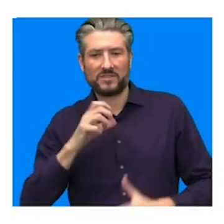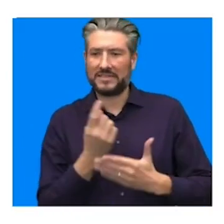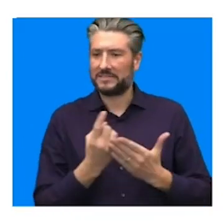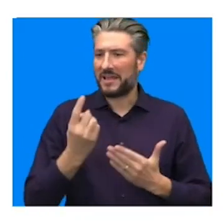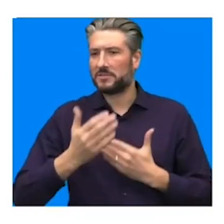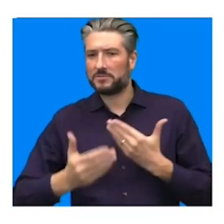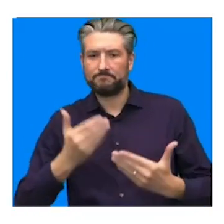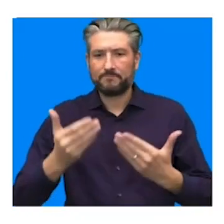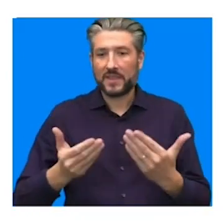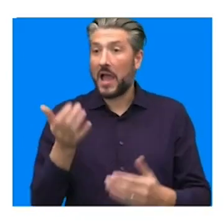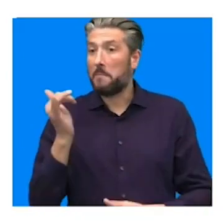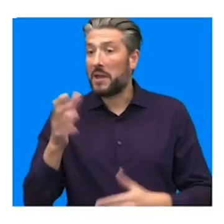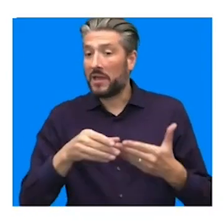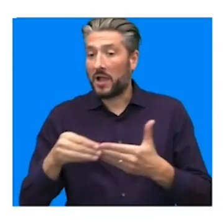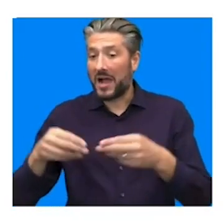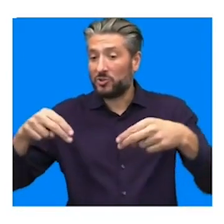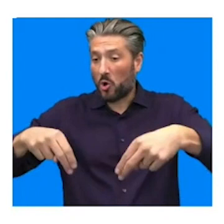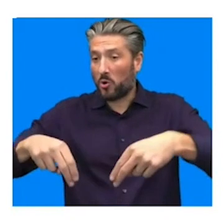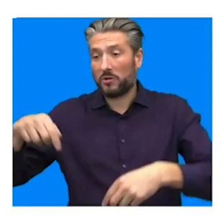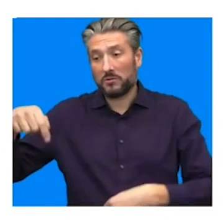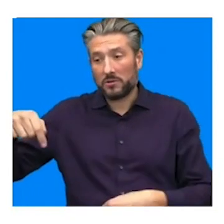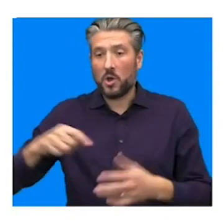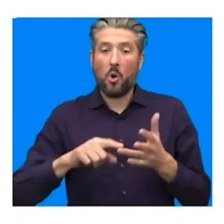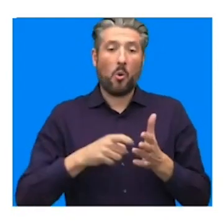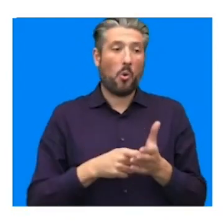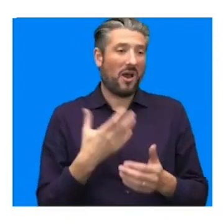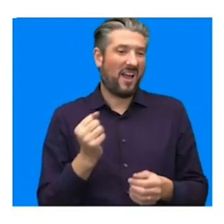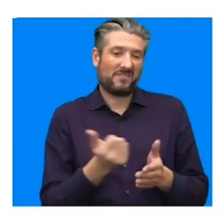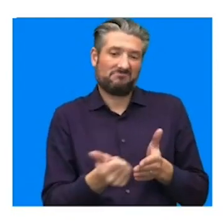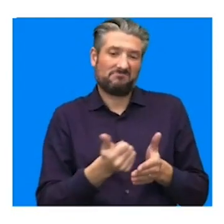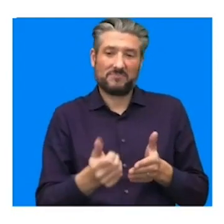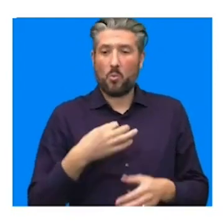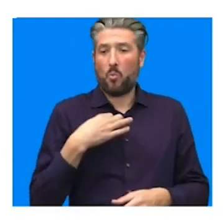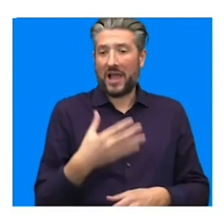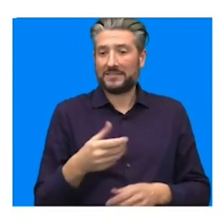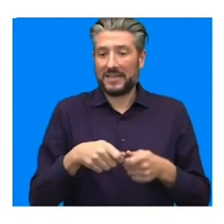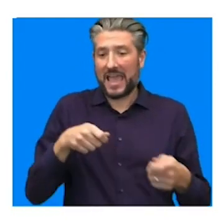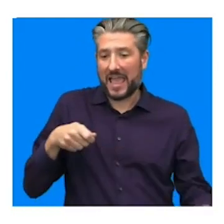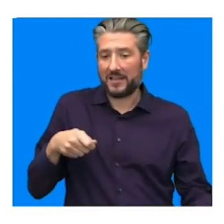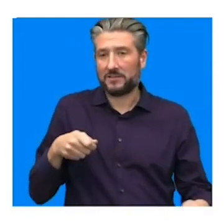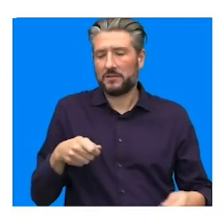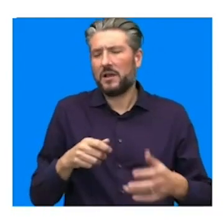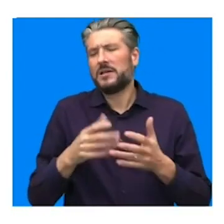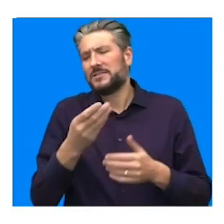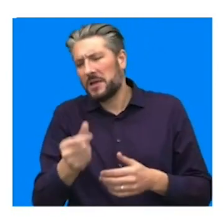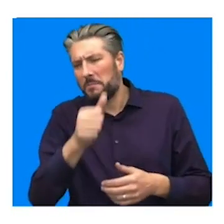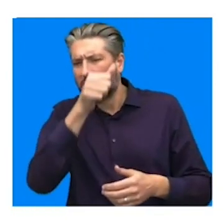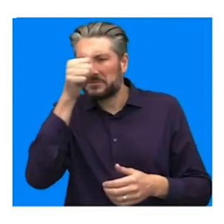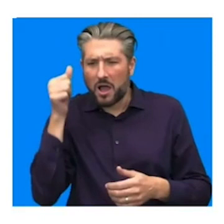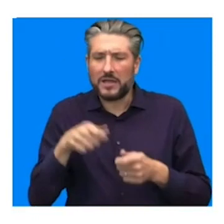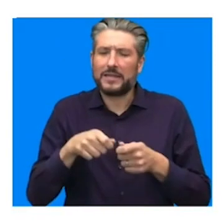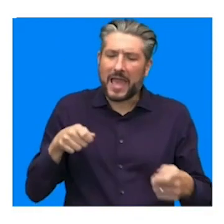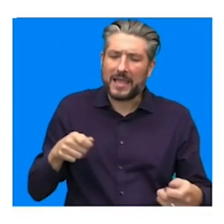using a guide dog, it might be using a standard cane today. There are some smart canes in the market, a certain price point and with